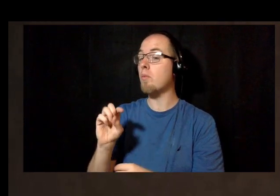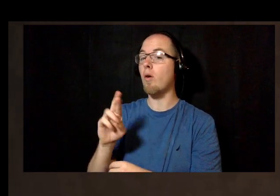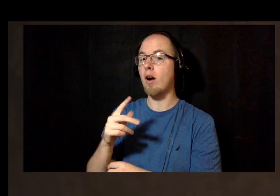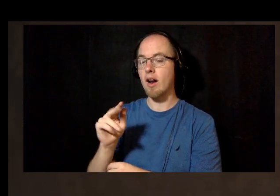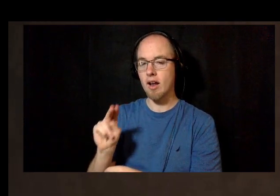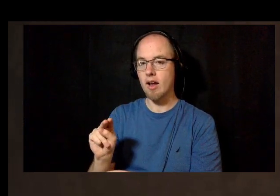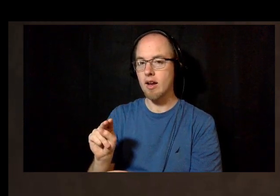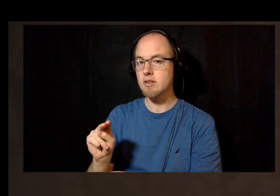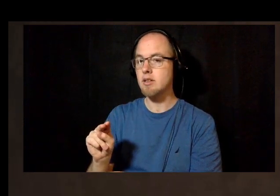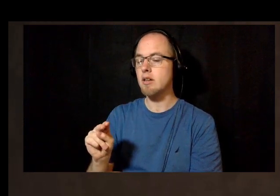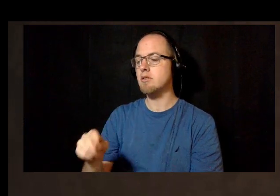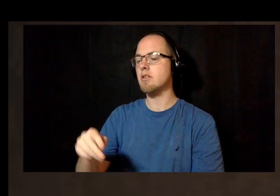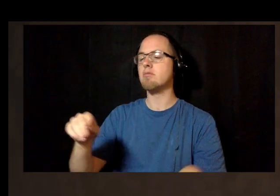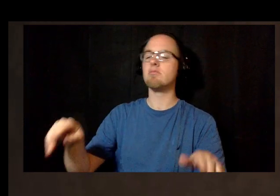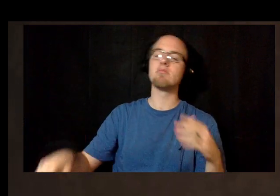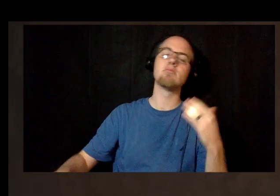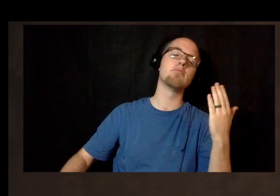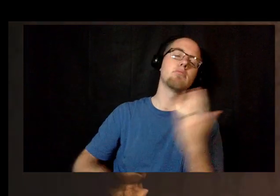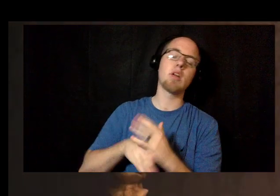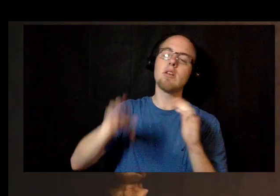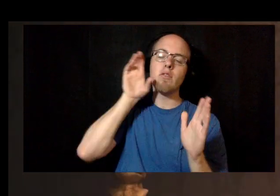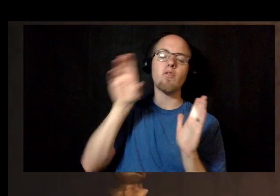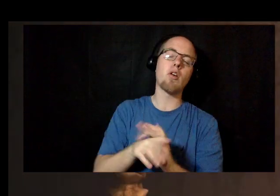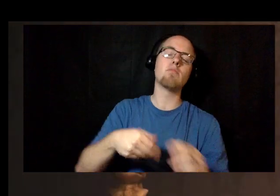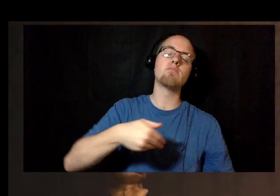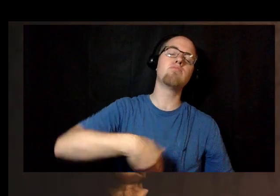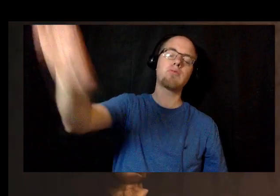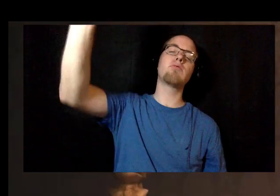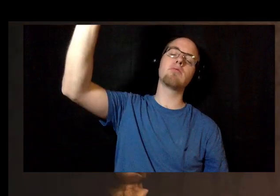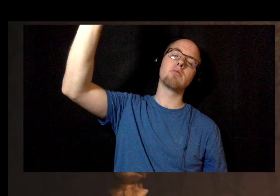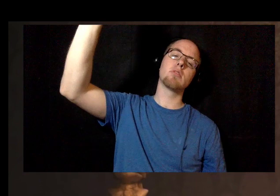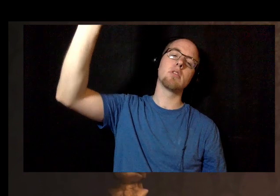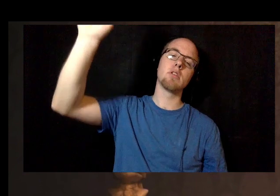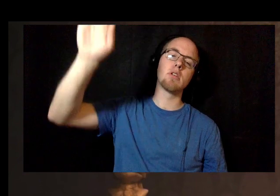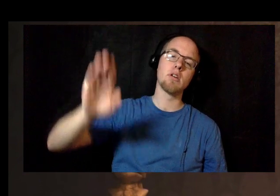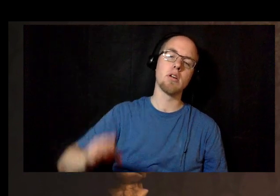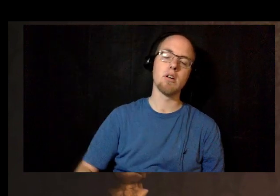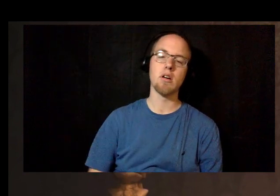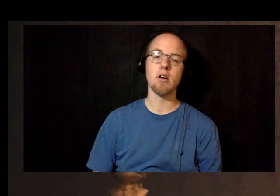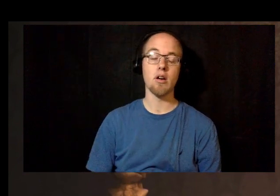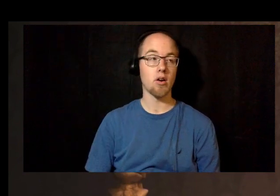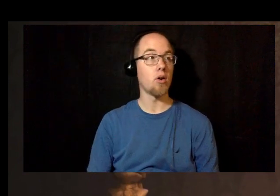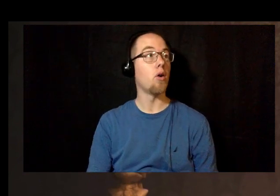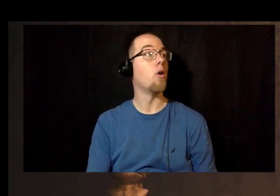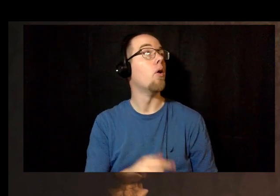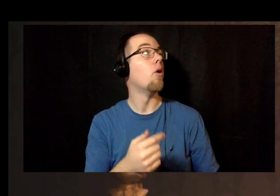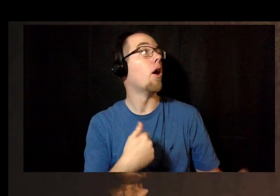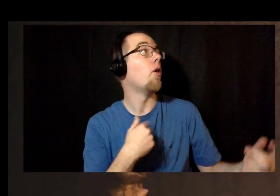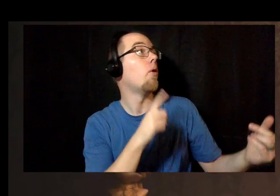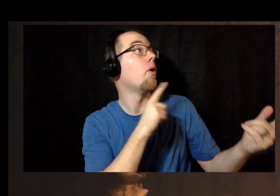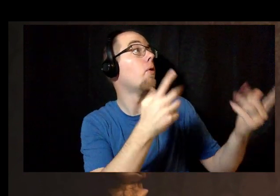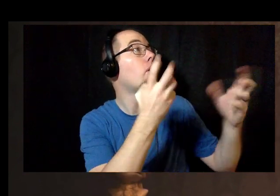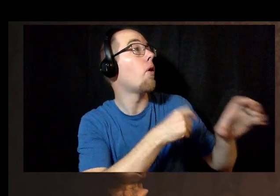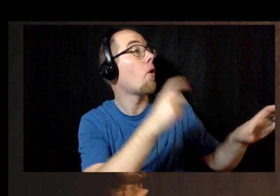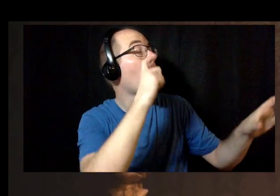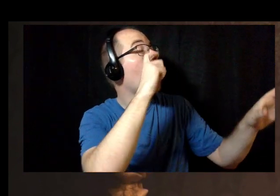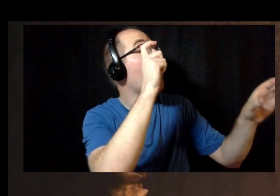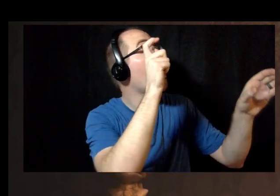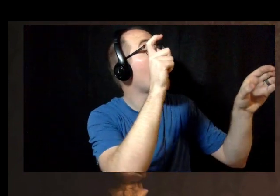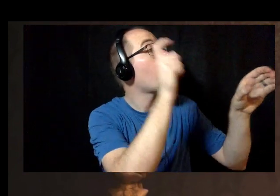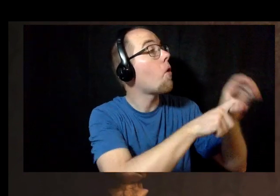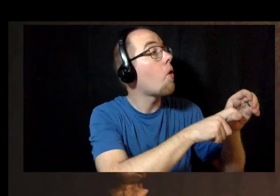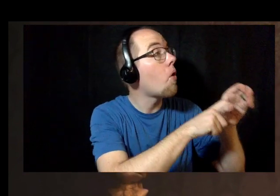unceremoniously, kicks the photo frame to one side on the way up the stairs, I really wanted to pry into